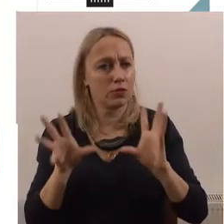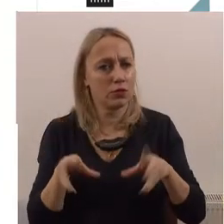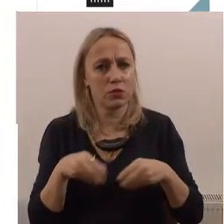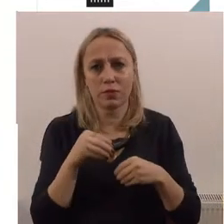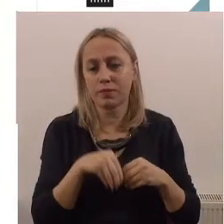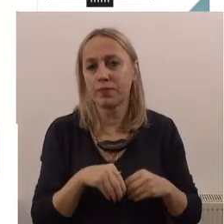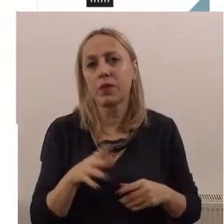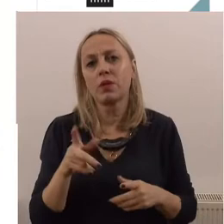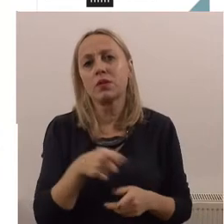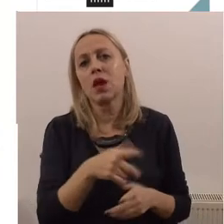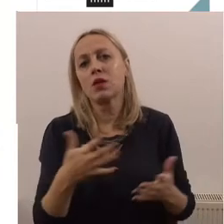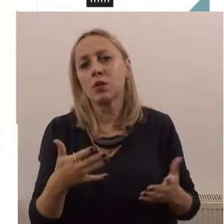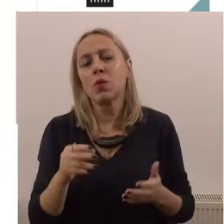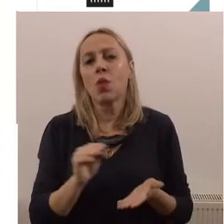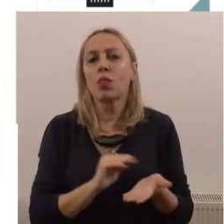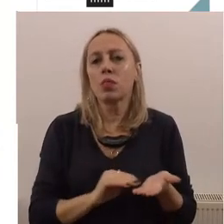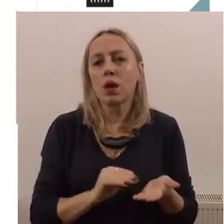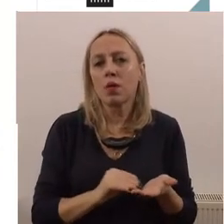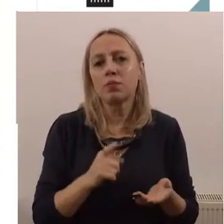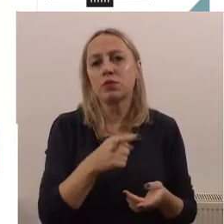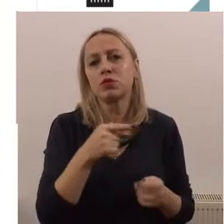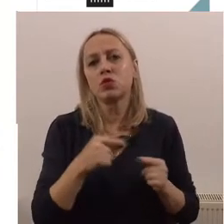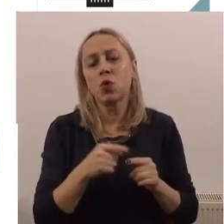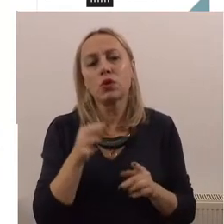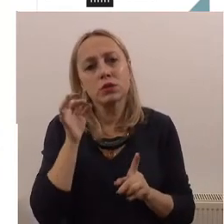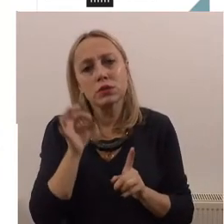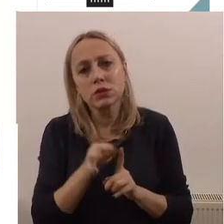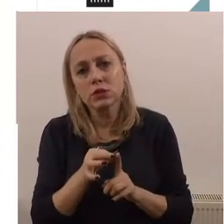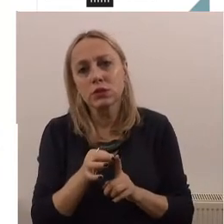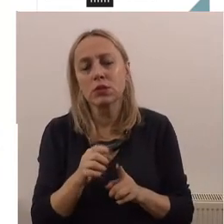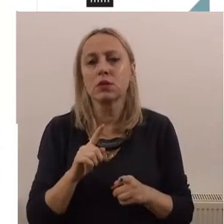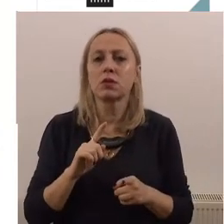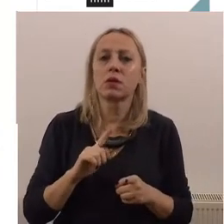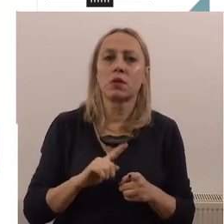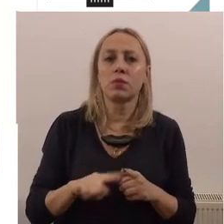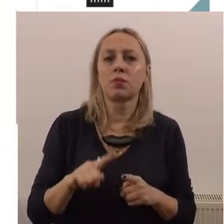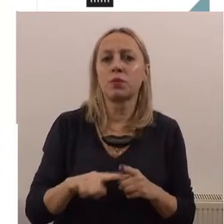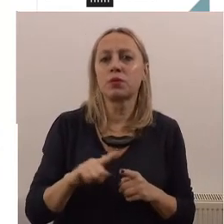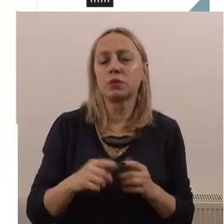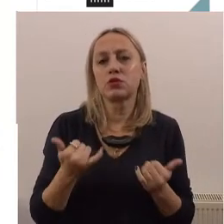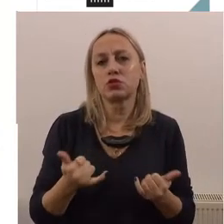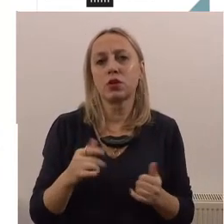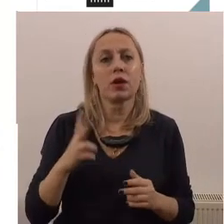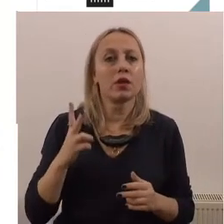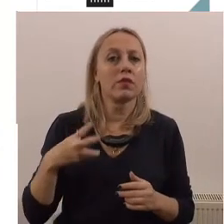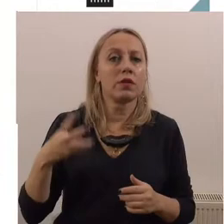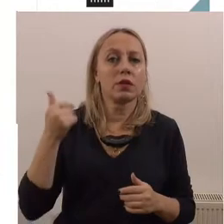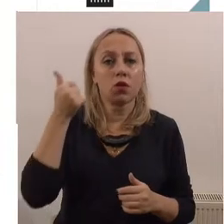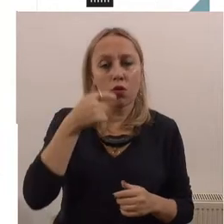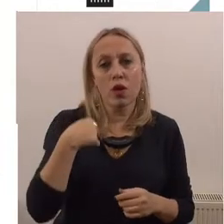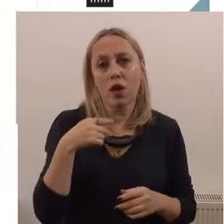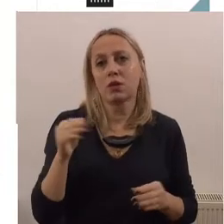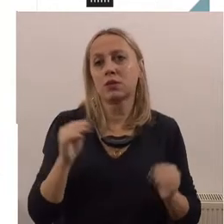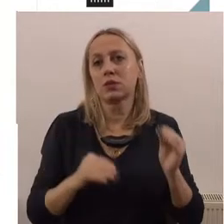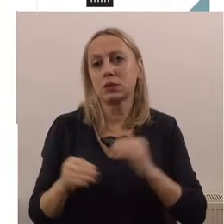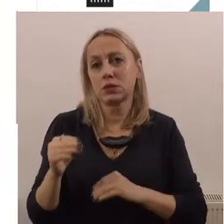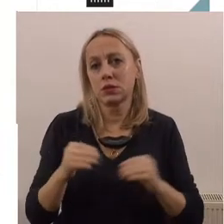inclusive infrastructure. So on this slide, you can have a look at our goals. So